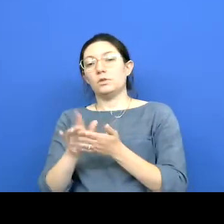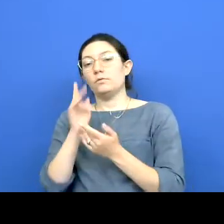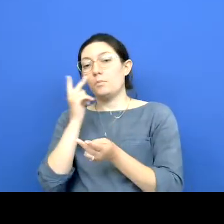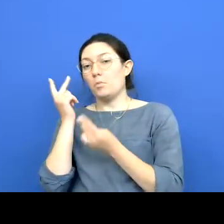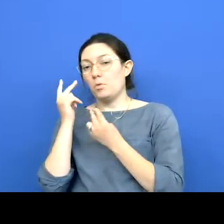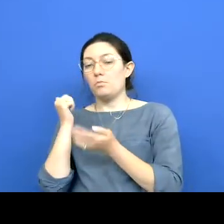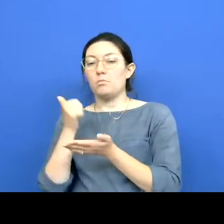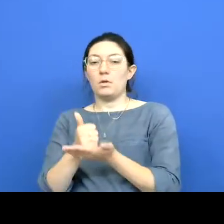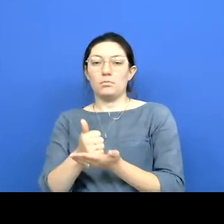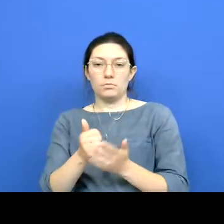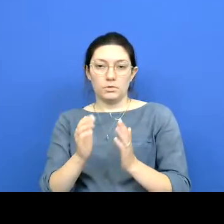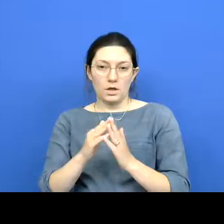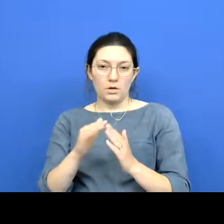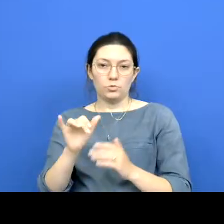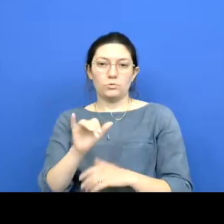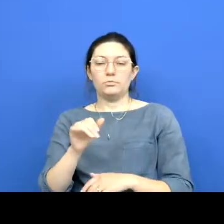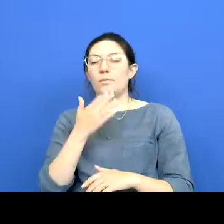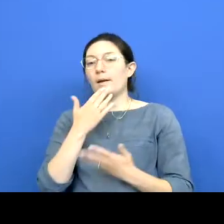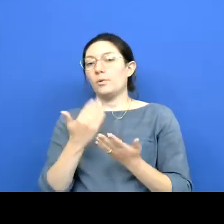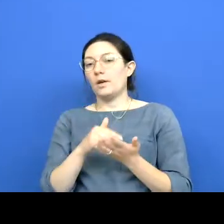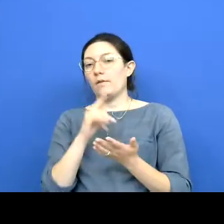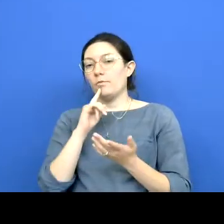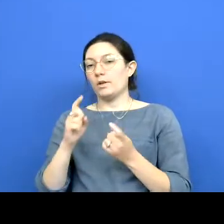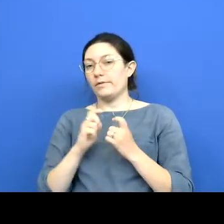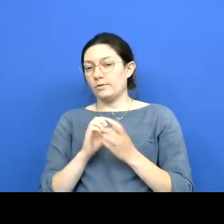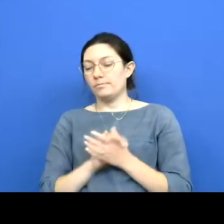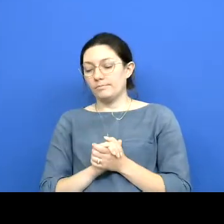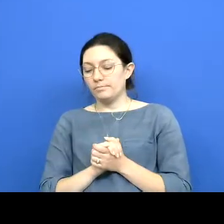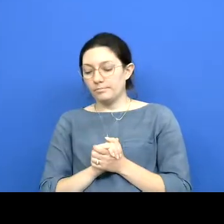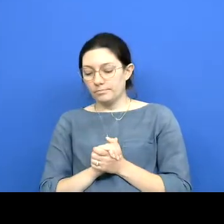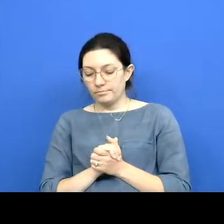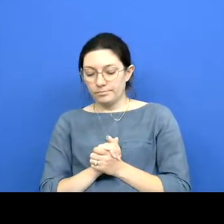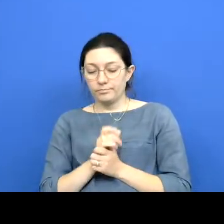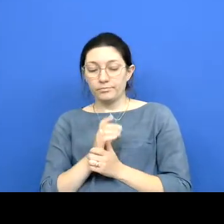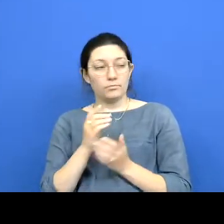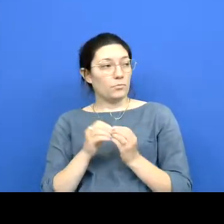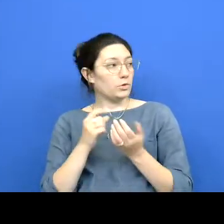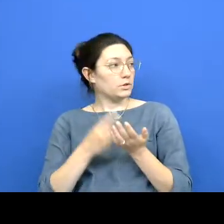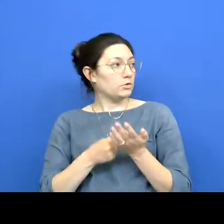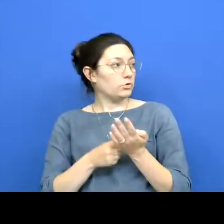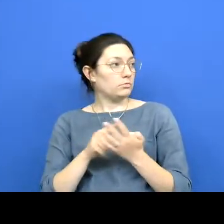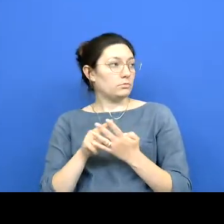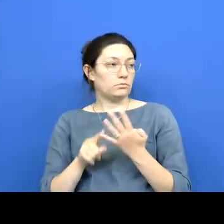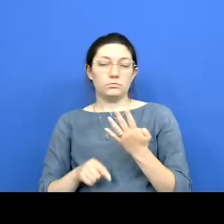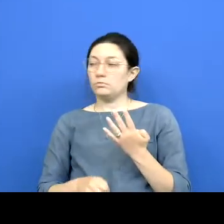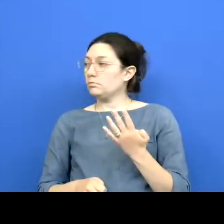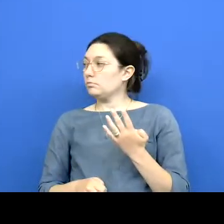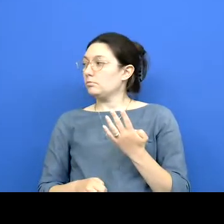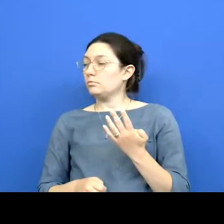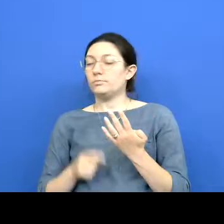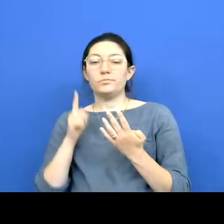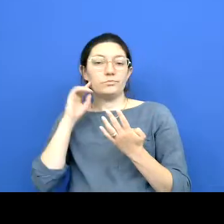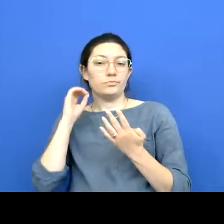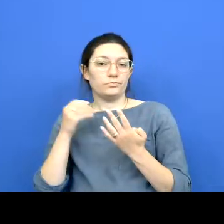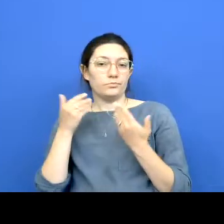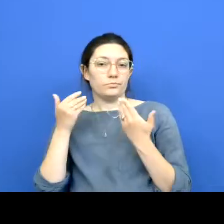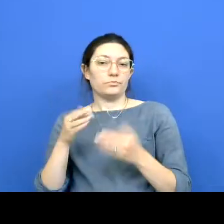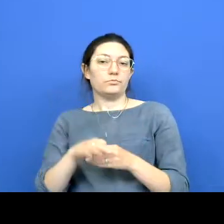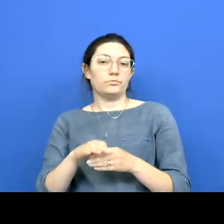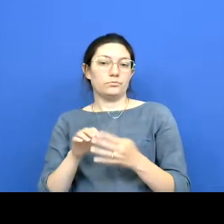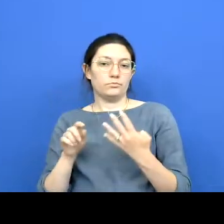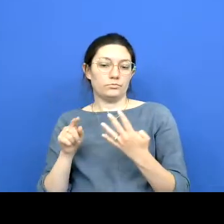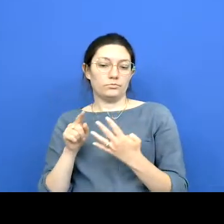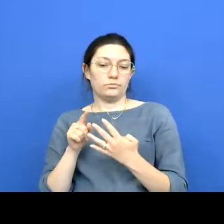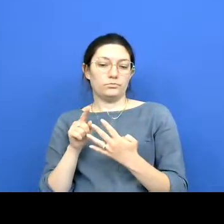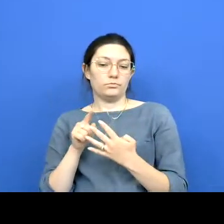town. So thank you again for that. Any further discussion? Hearing and seeing none, please call the roll.